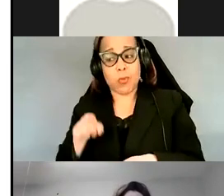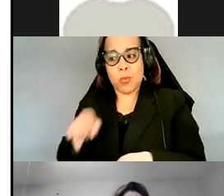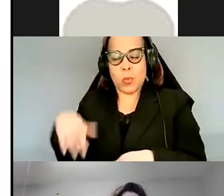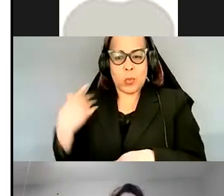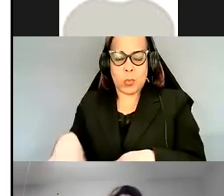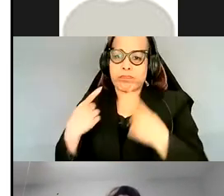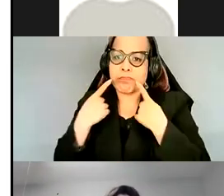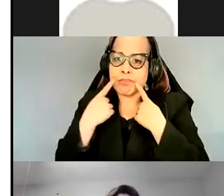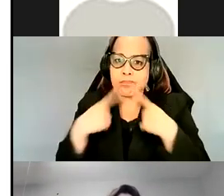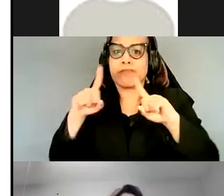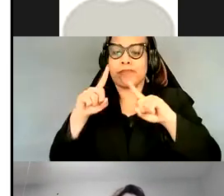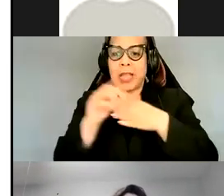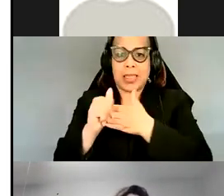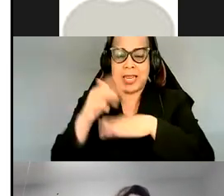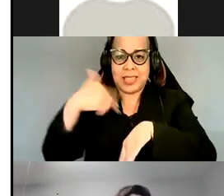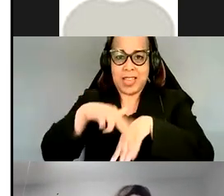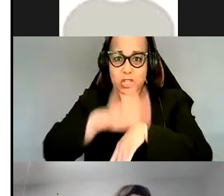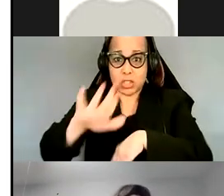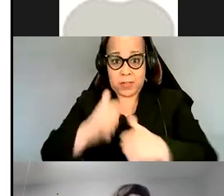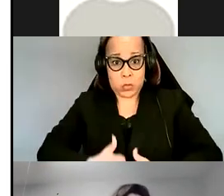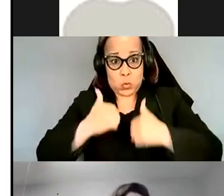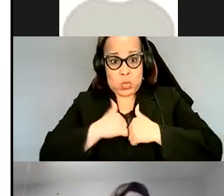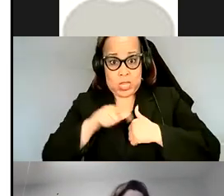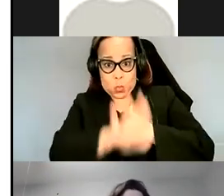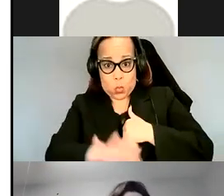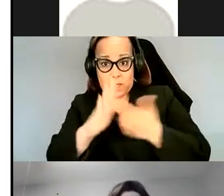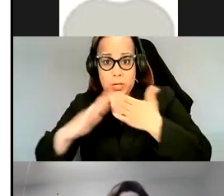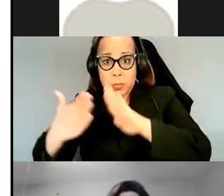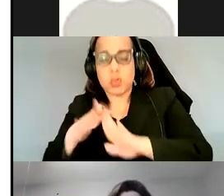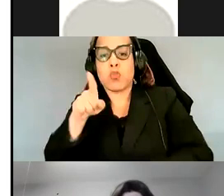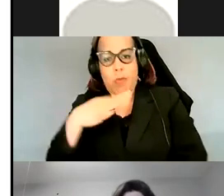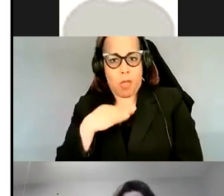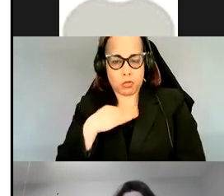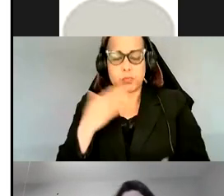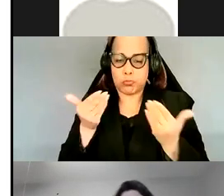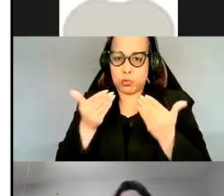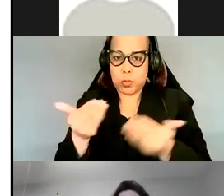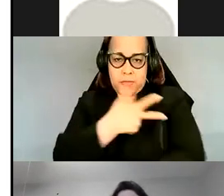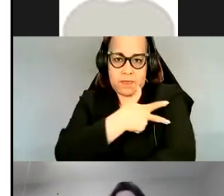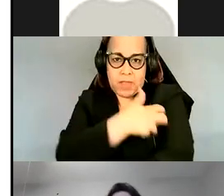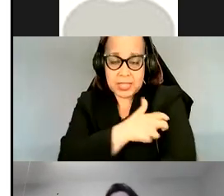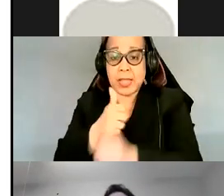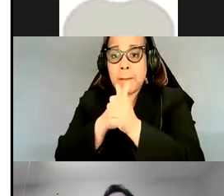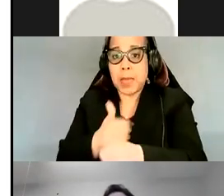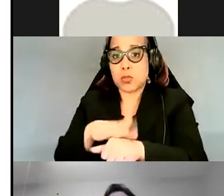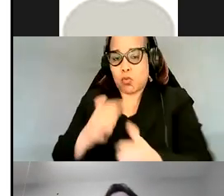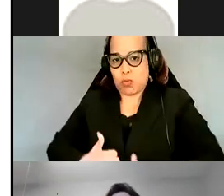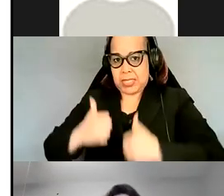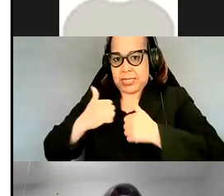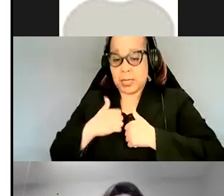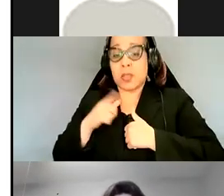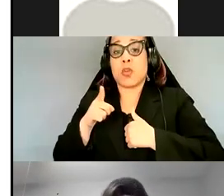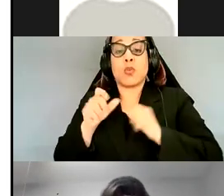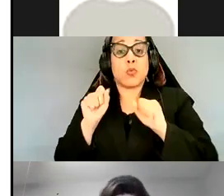and leading the nation. If you live in one of these communities, you are eligible to get the vaccine based on your residence. You can